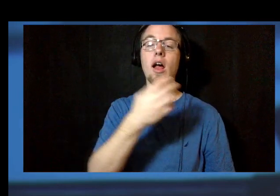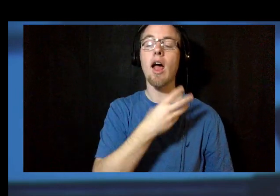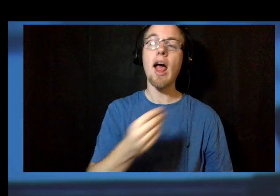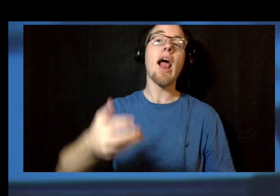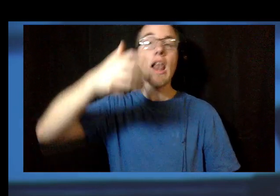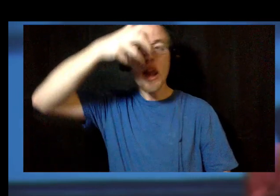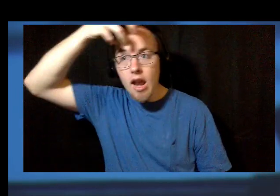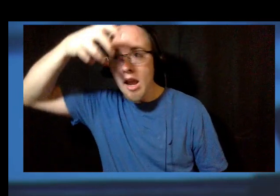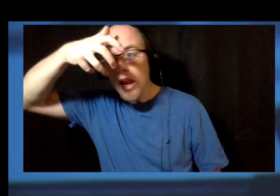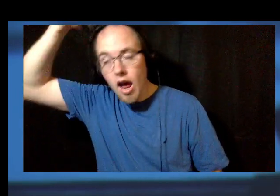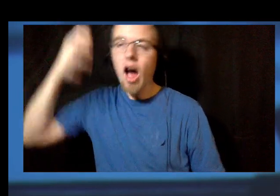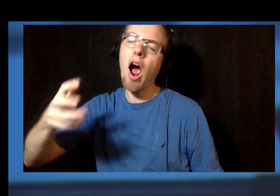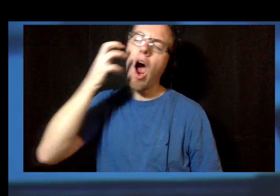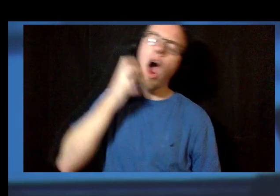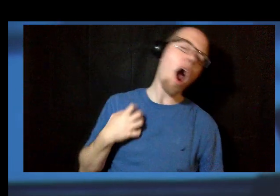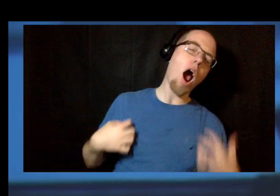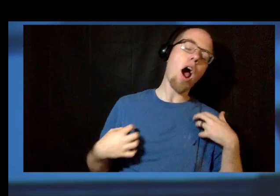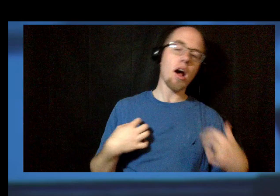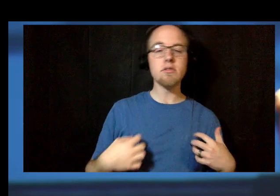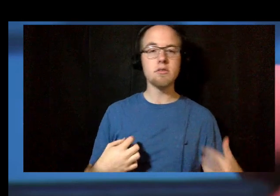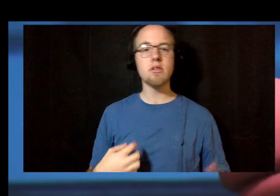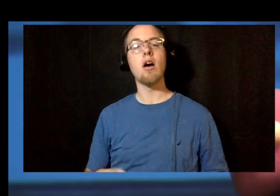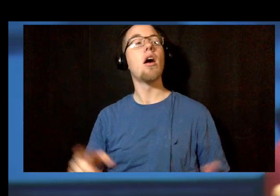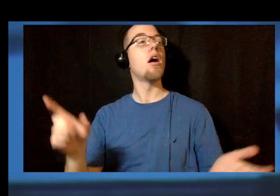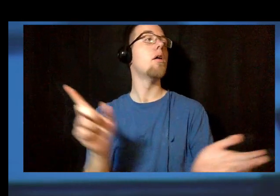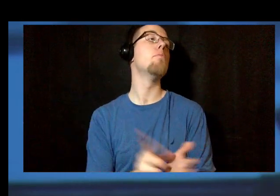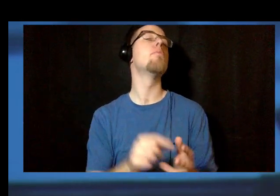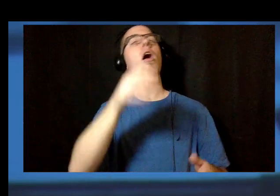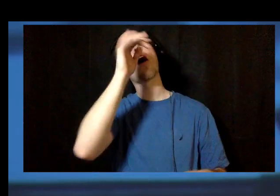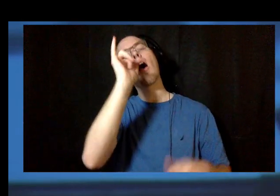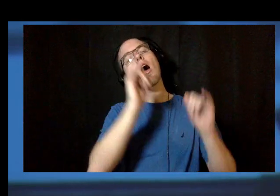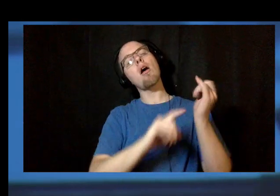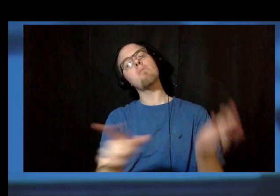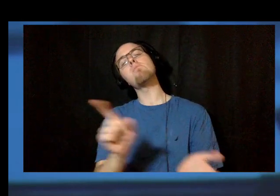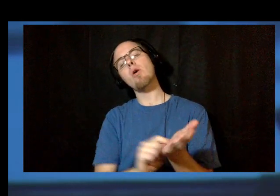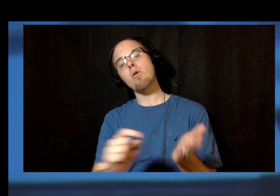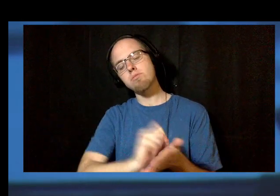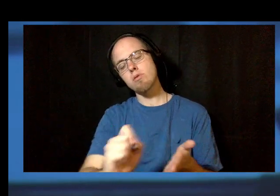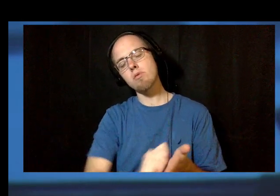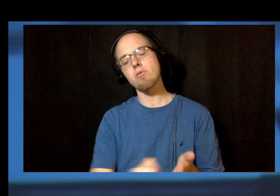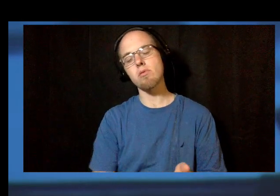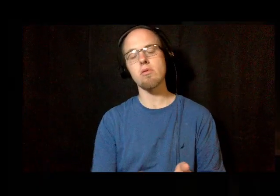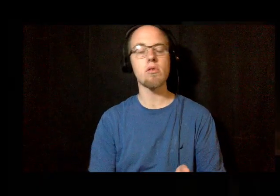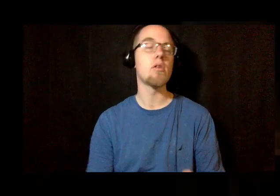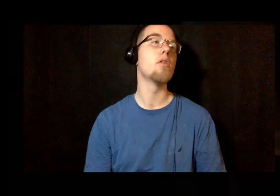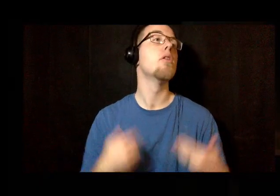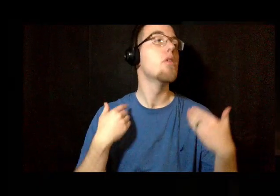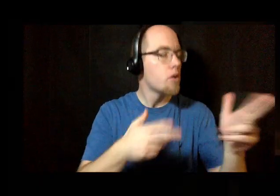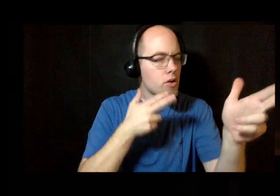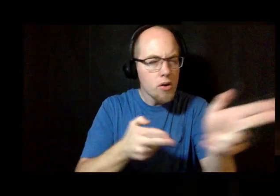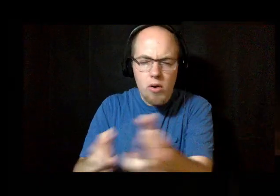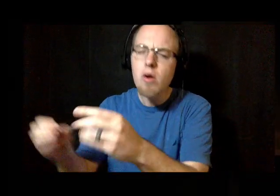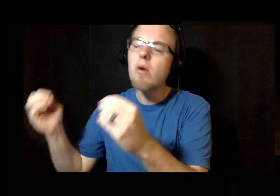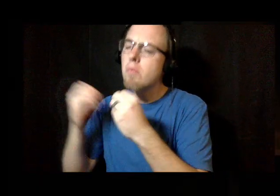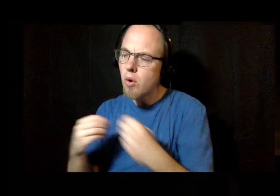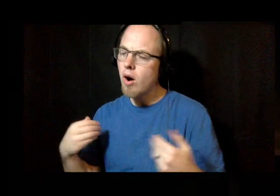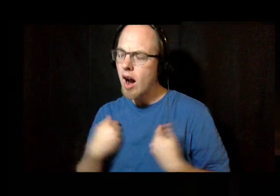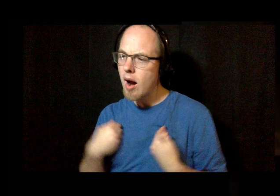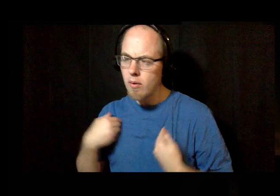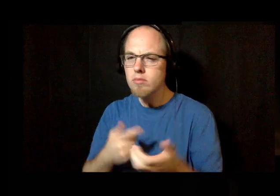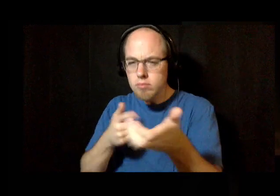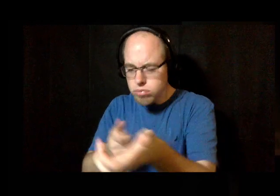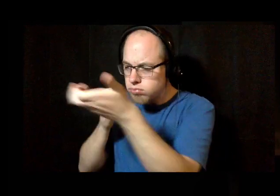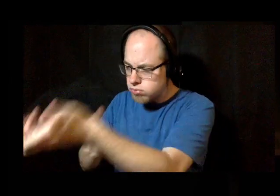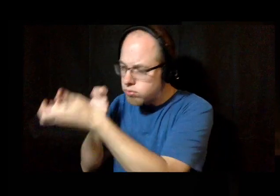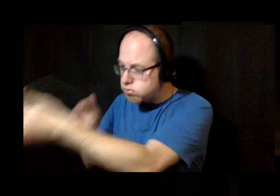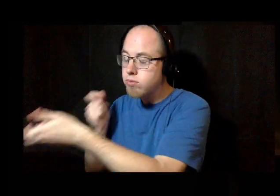Got depressed, drank, got fat, published a couple more books, went back to Africa to shoot some more wild animals, and barely survived